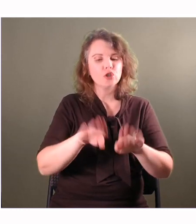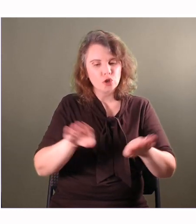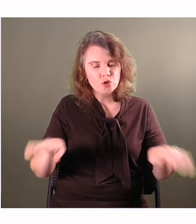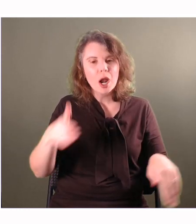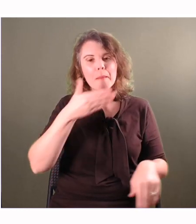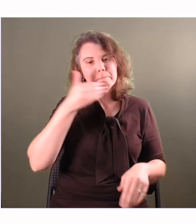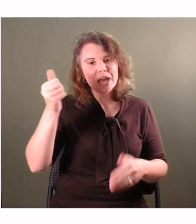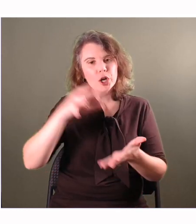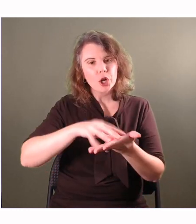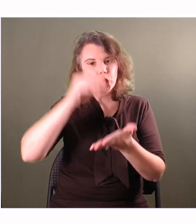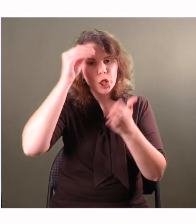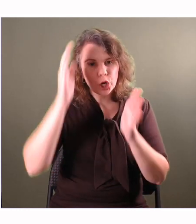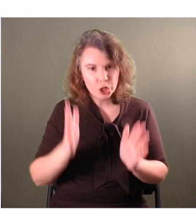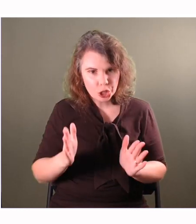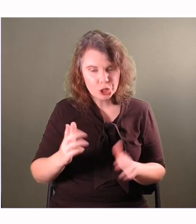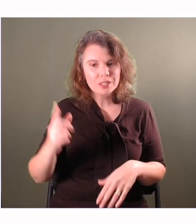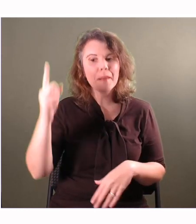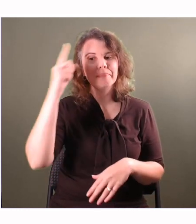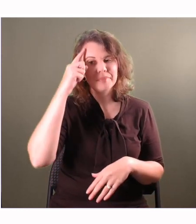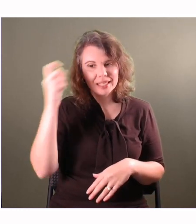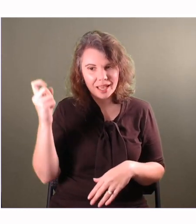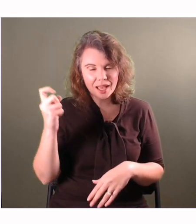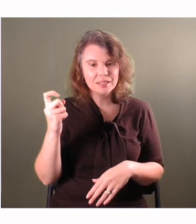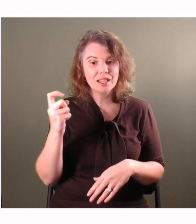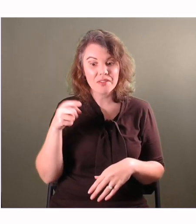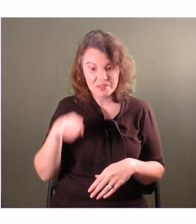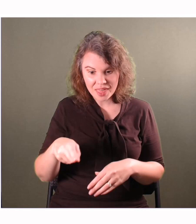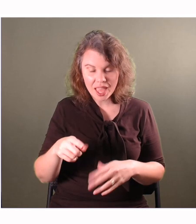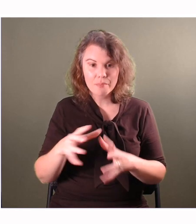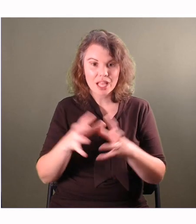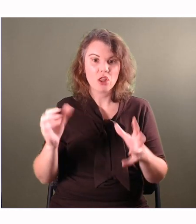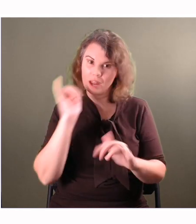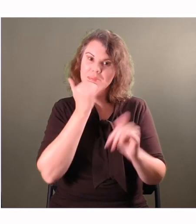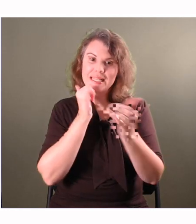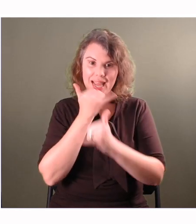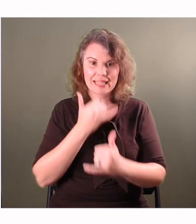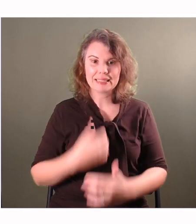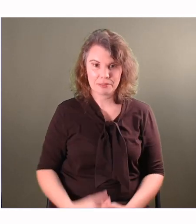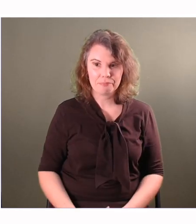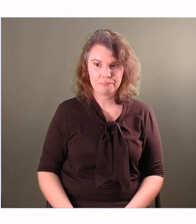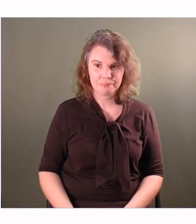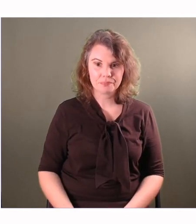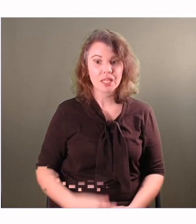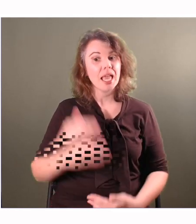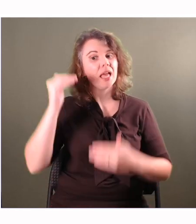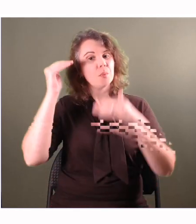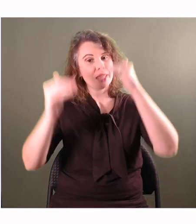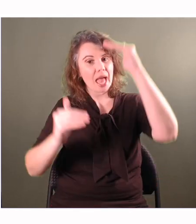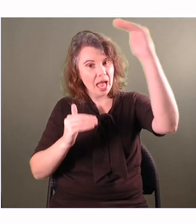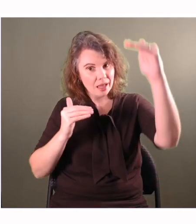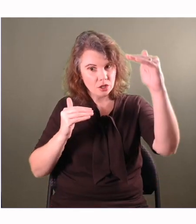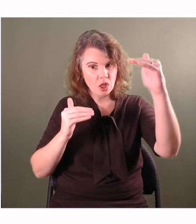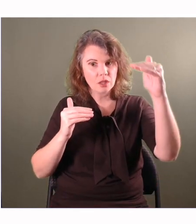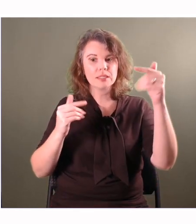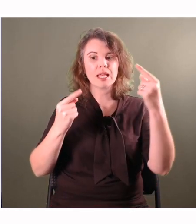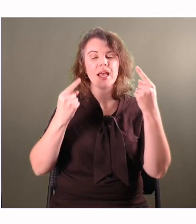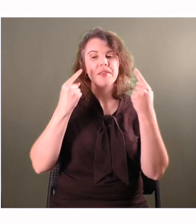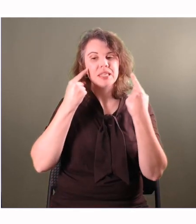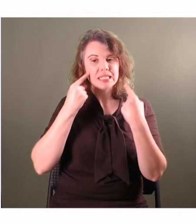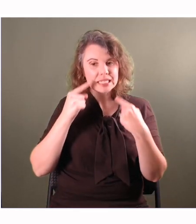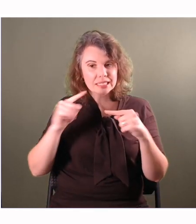better learners because the learning is error-driven. In adults, the